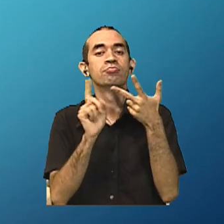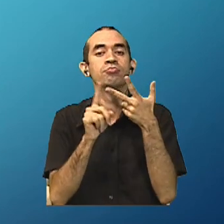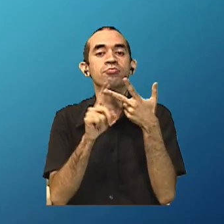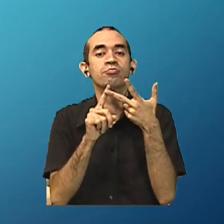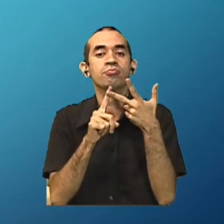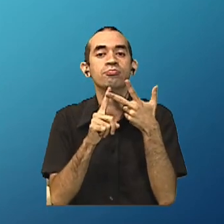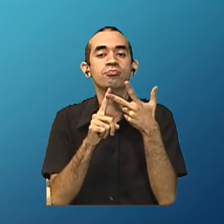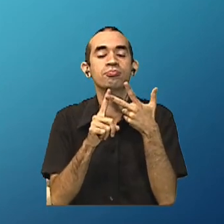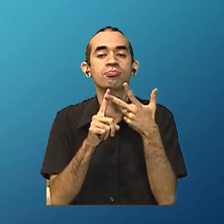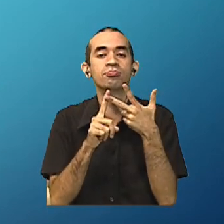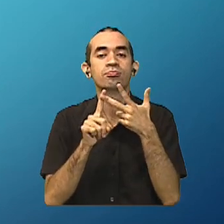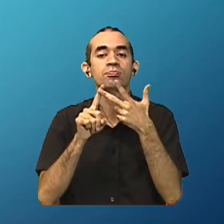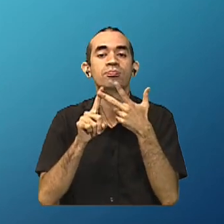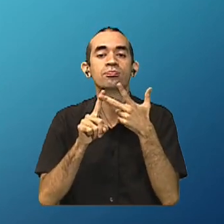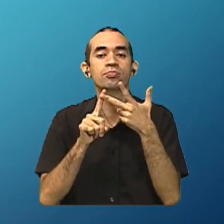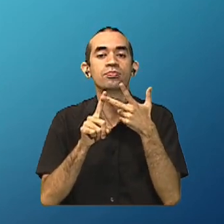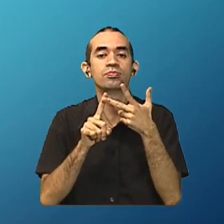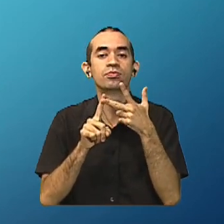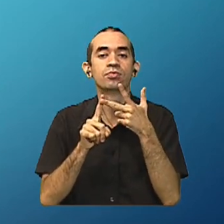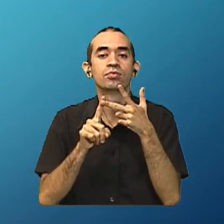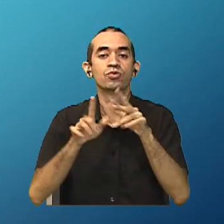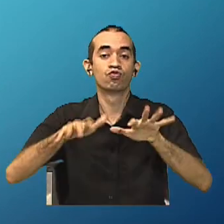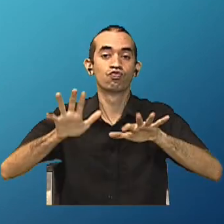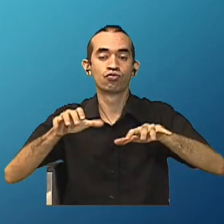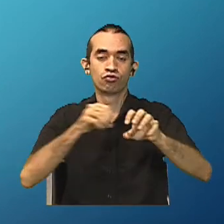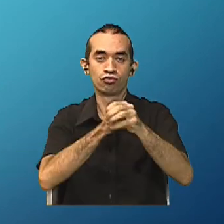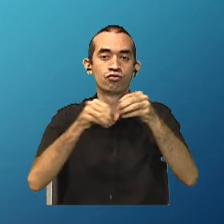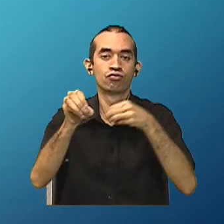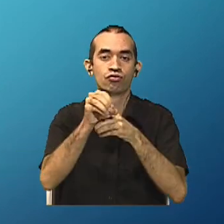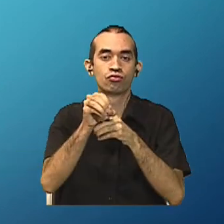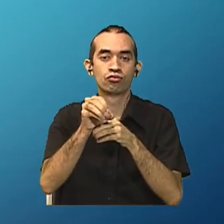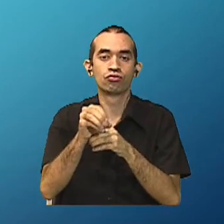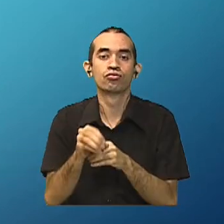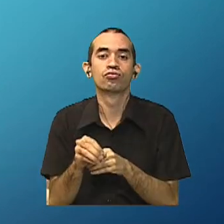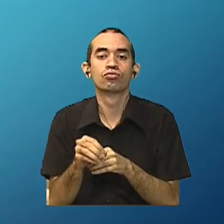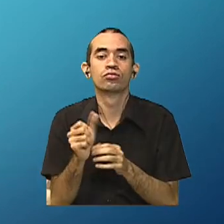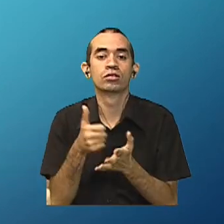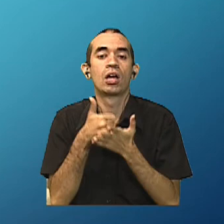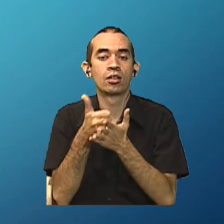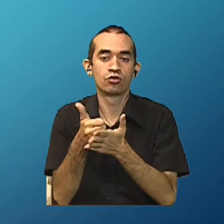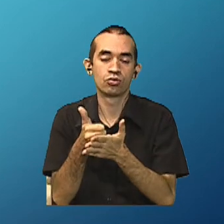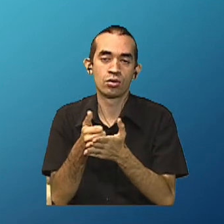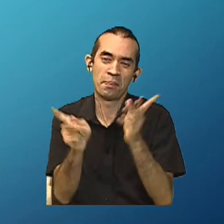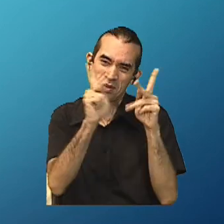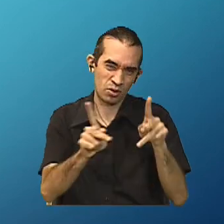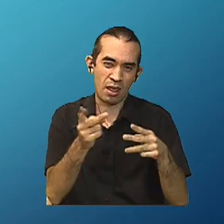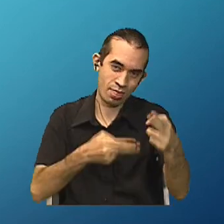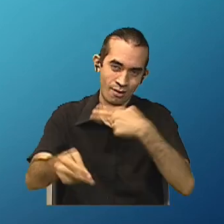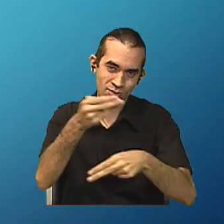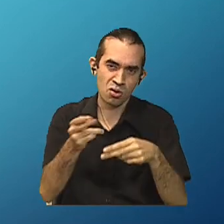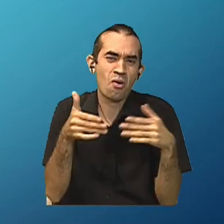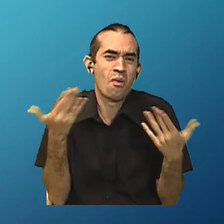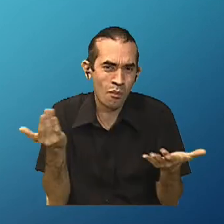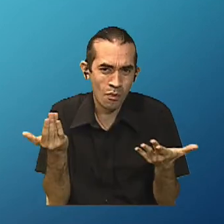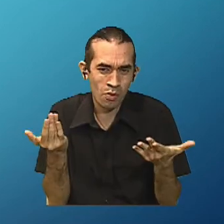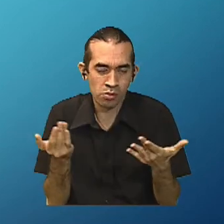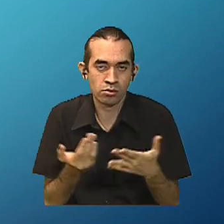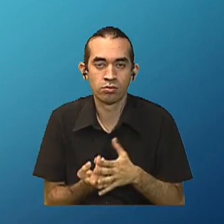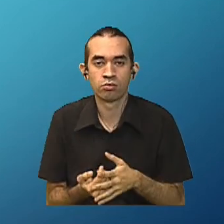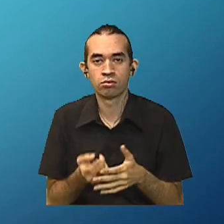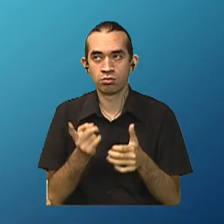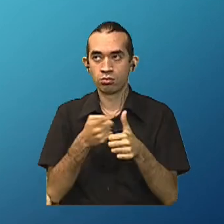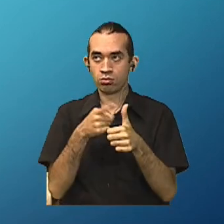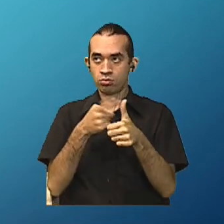says, how do office computers help business people? By keeping updated